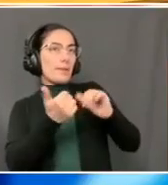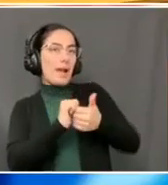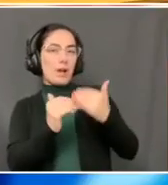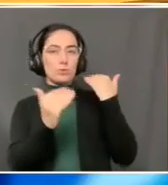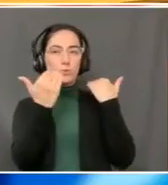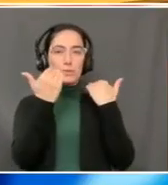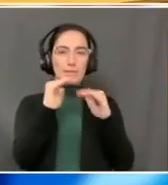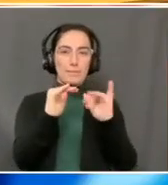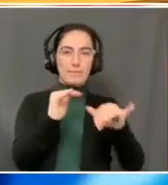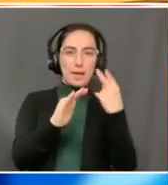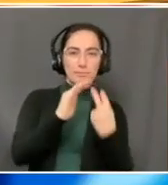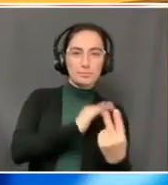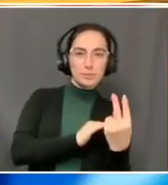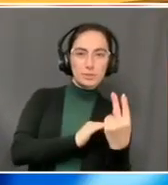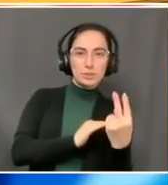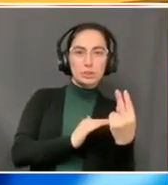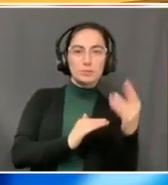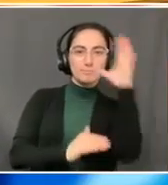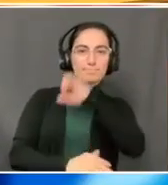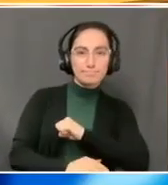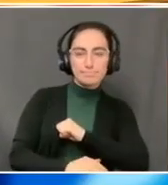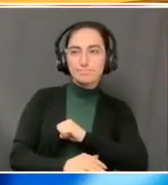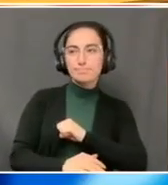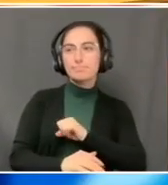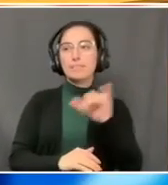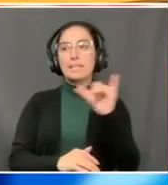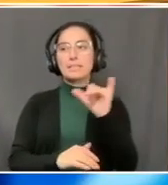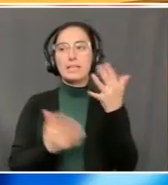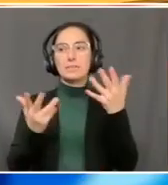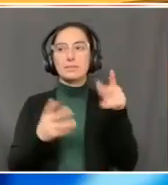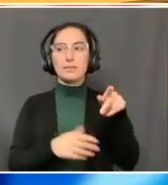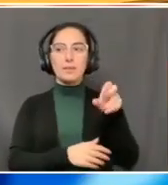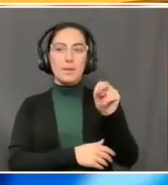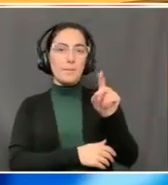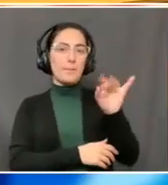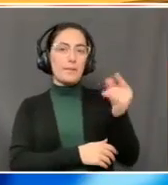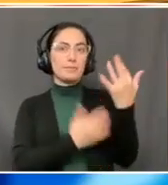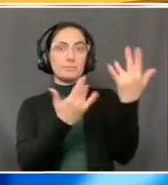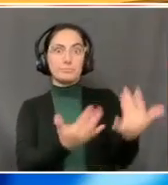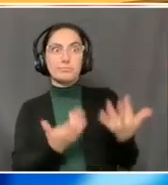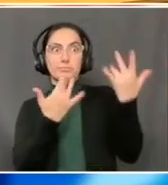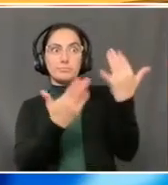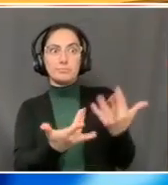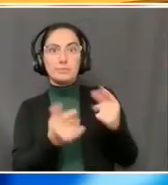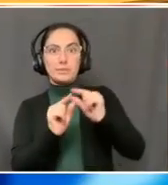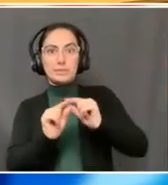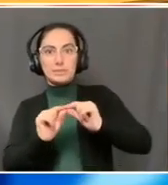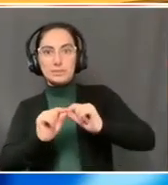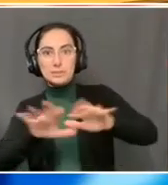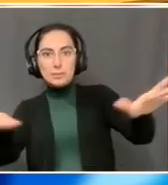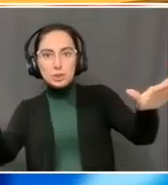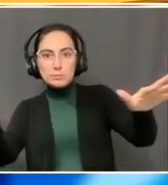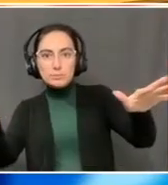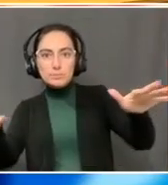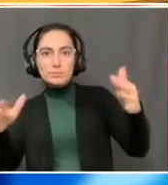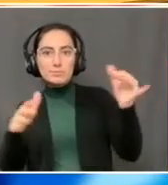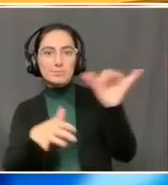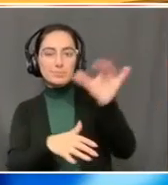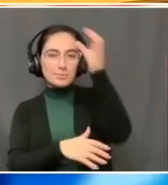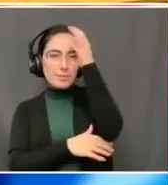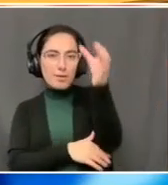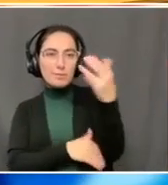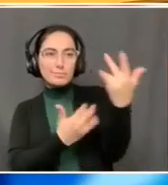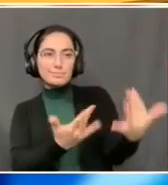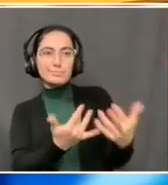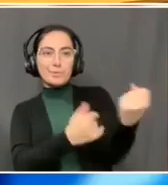future spend. I mean, it's kind of like this pending distribution or disbursement or something, but it would,